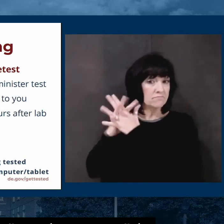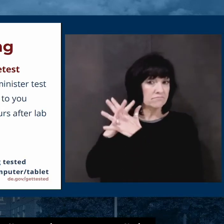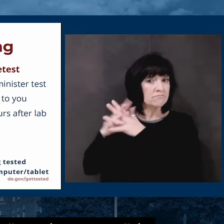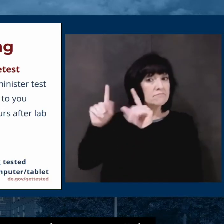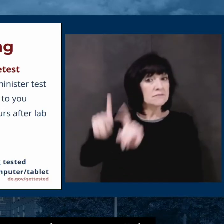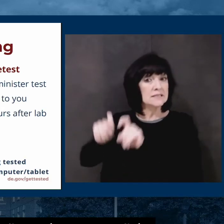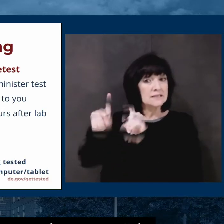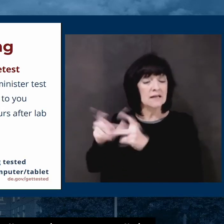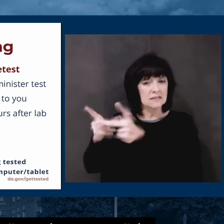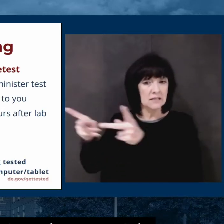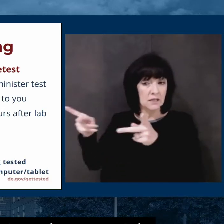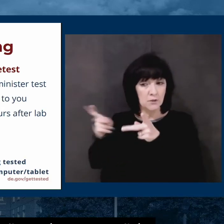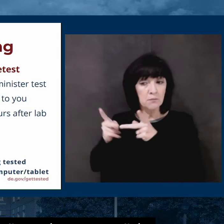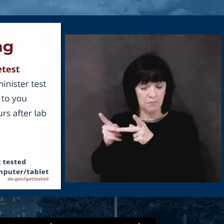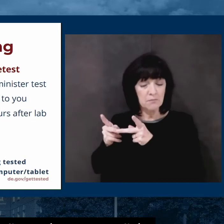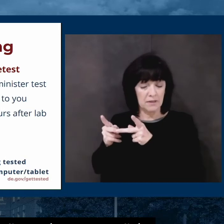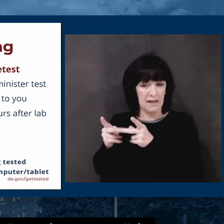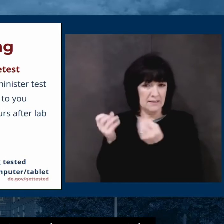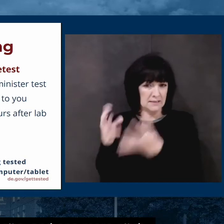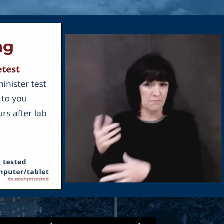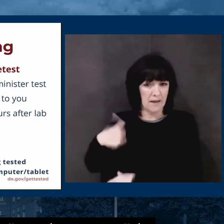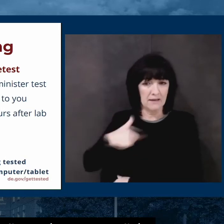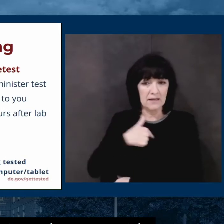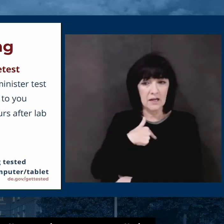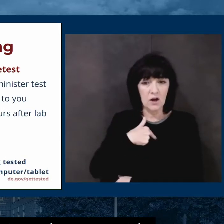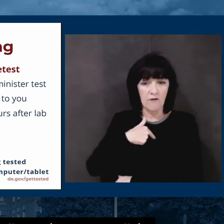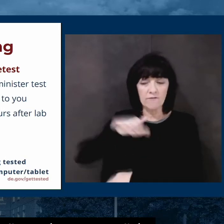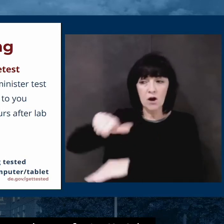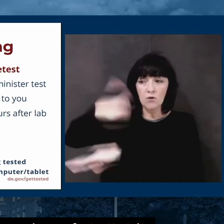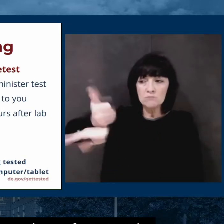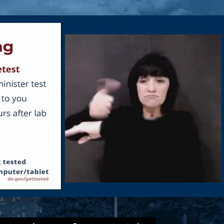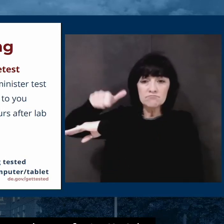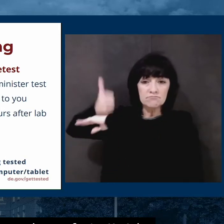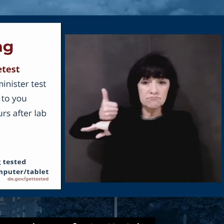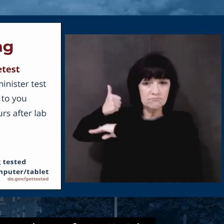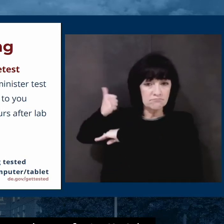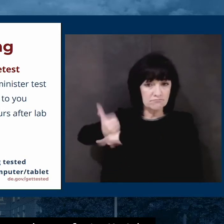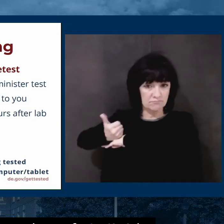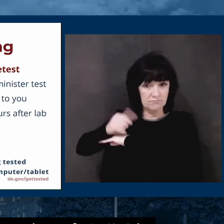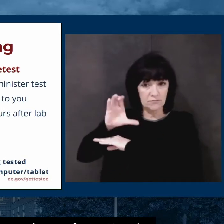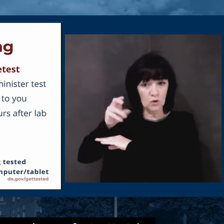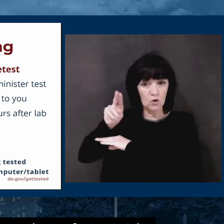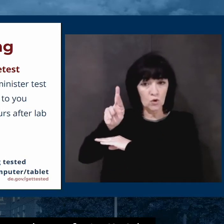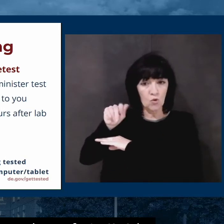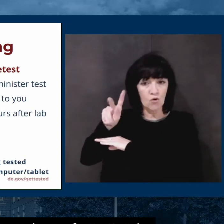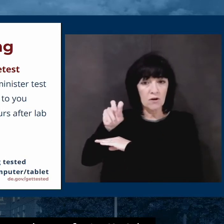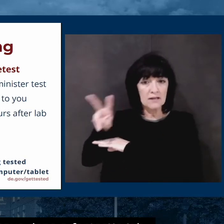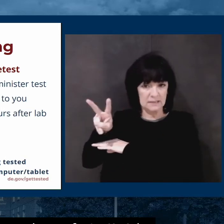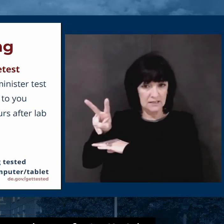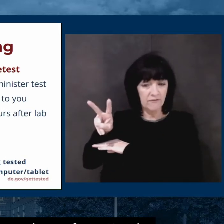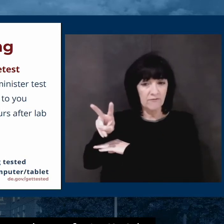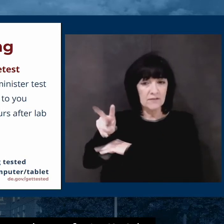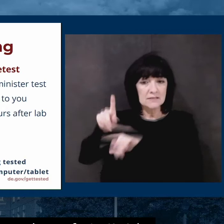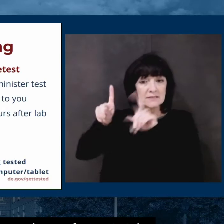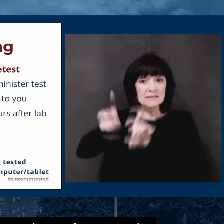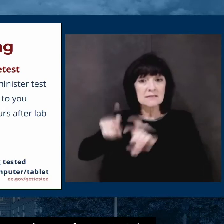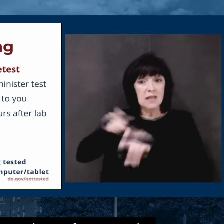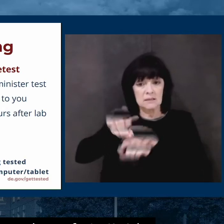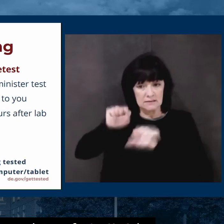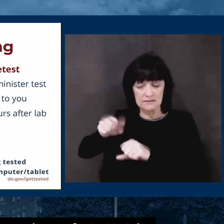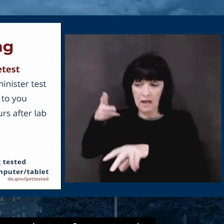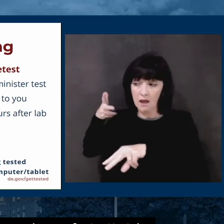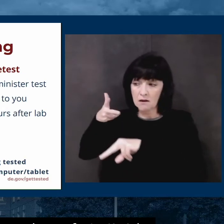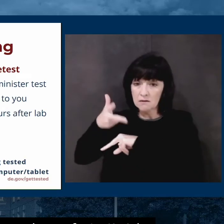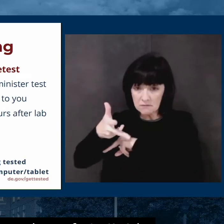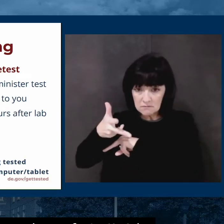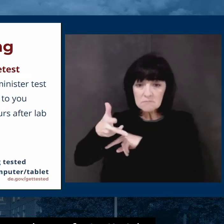fantastic job, particularly over the past week or so, as we've seen increased uptake in testing because of the holidays. And just one more time